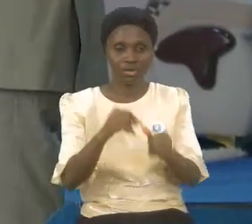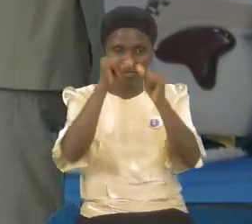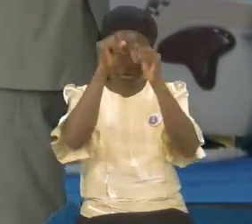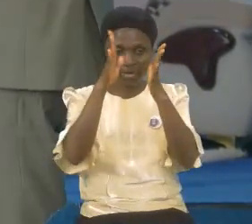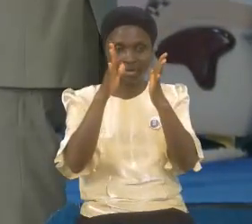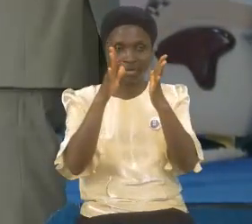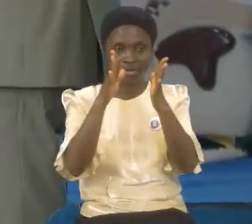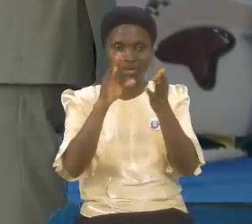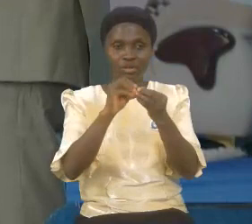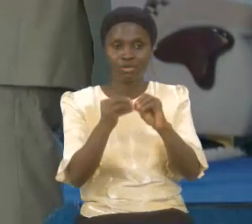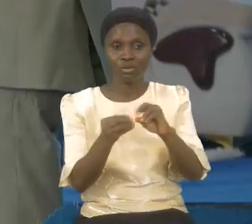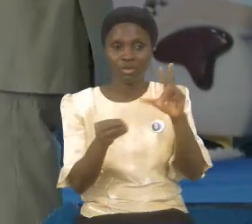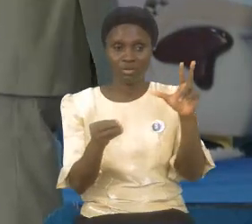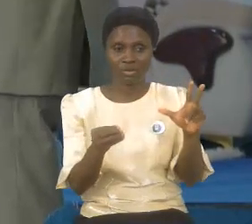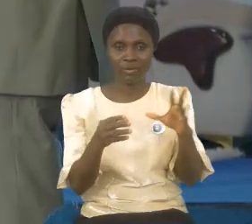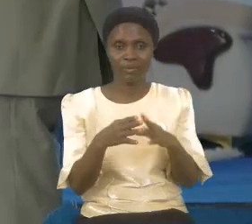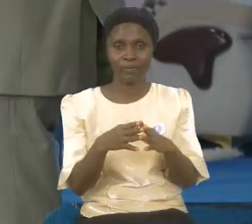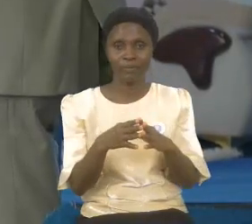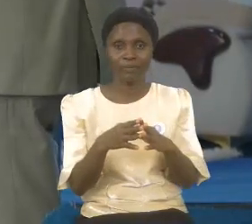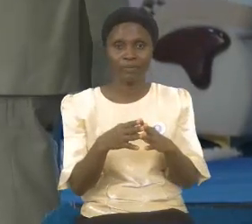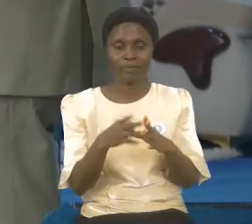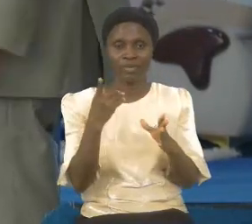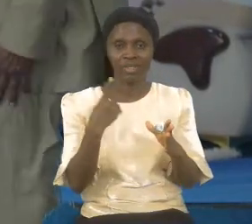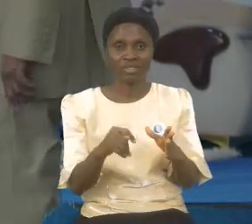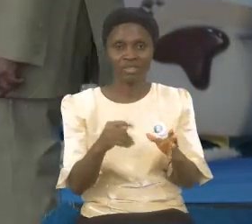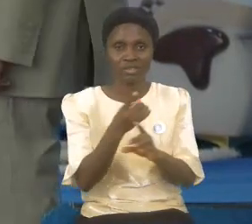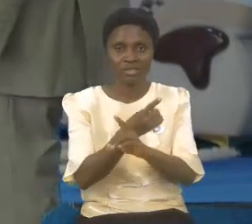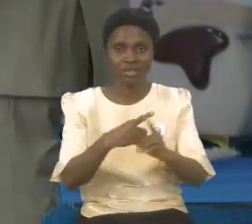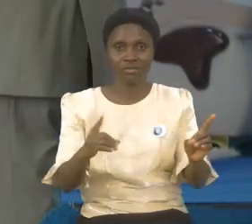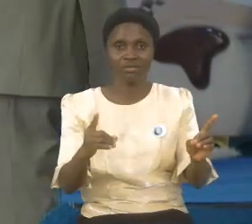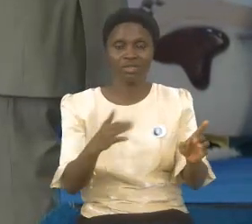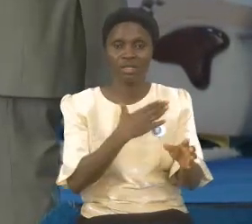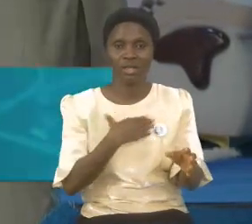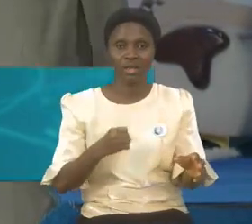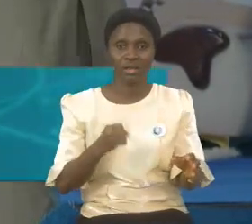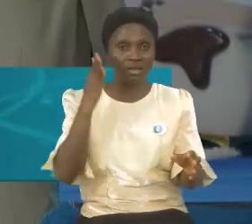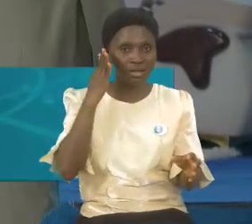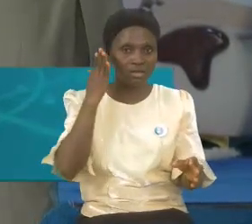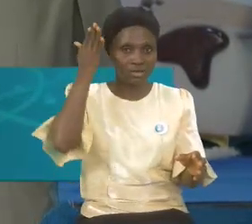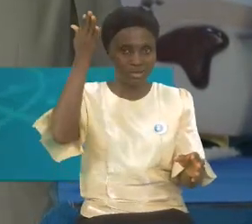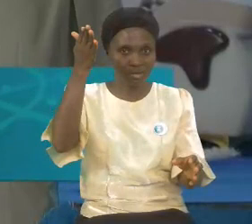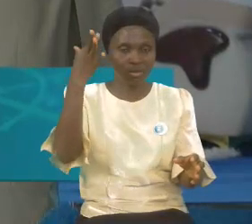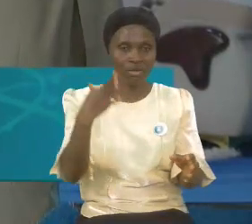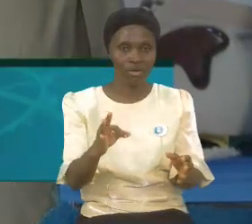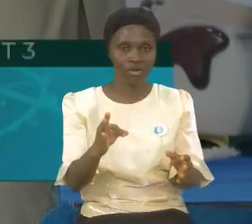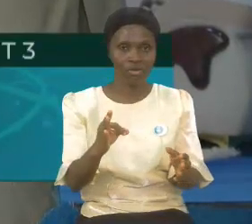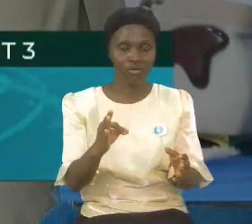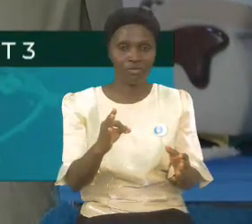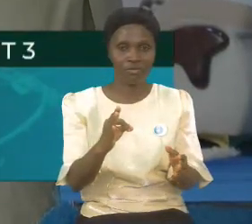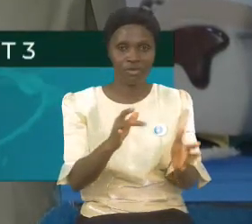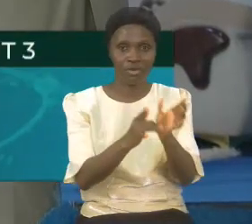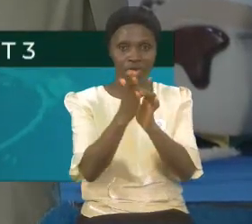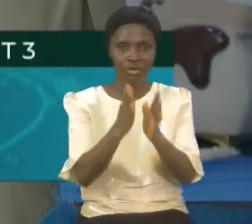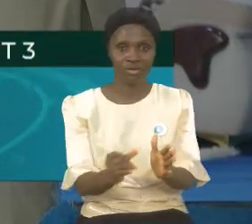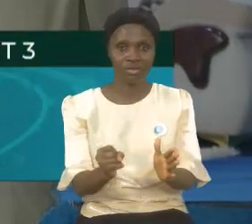here. Number three, we're talking about the deliverance and the destiny of saints among men.